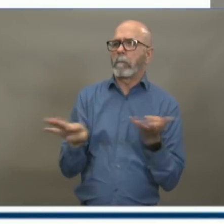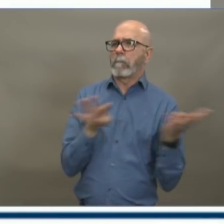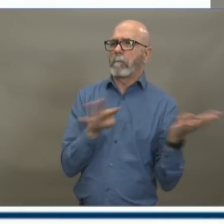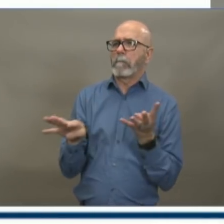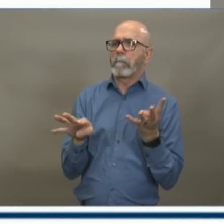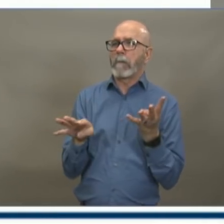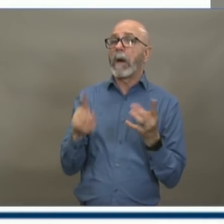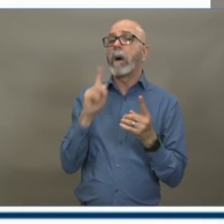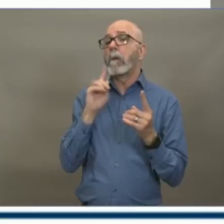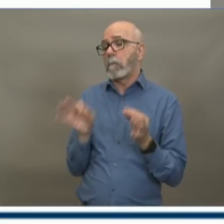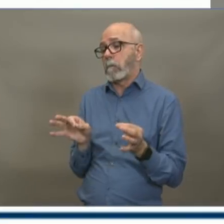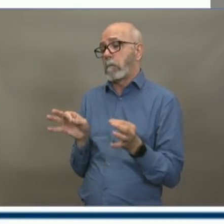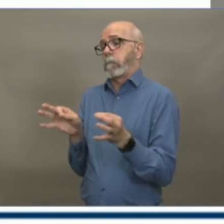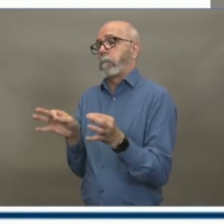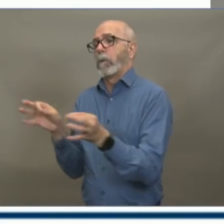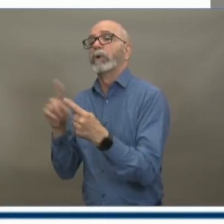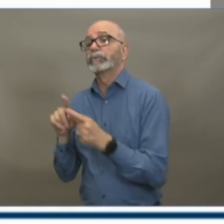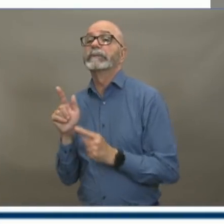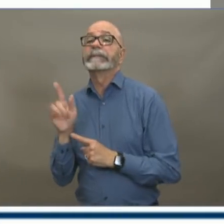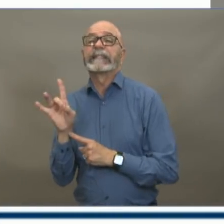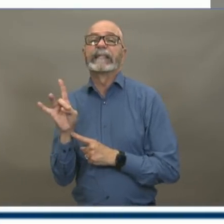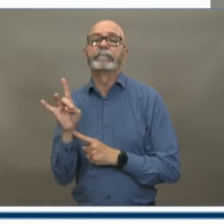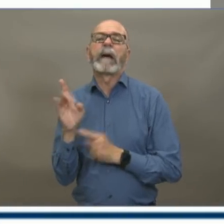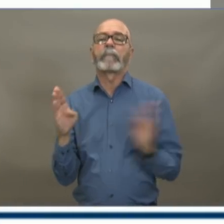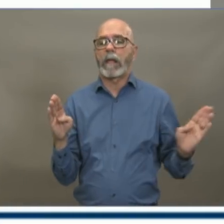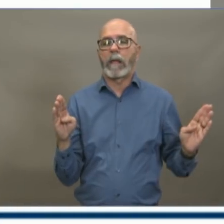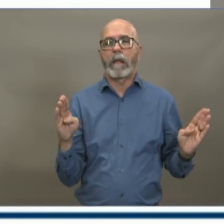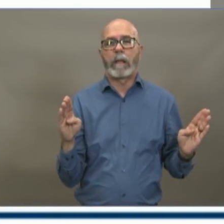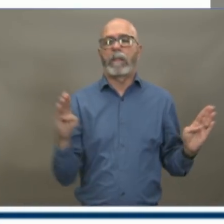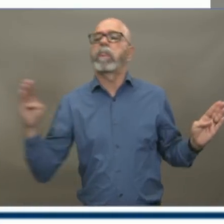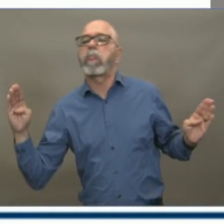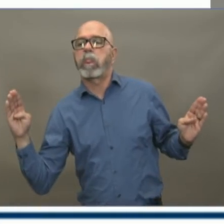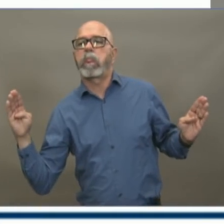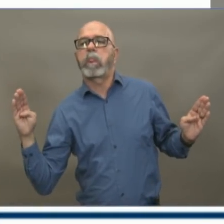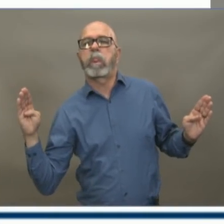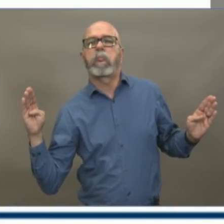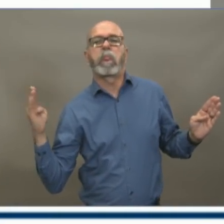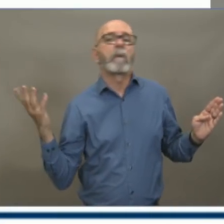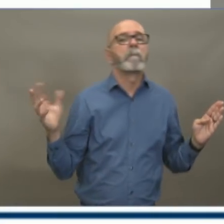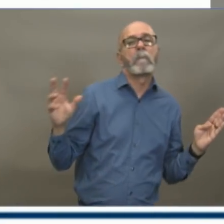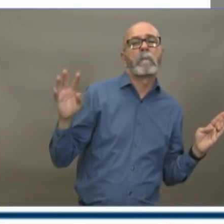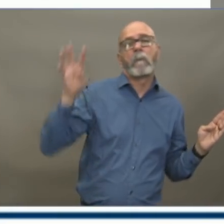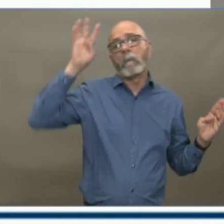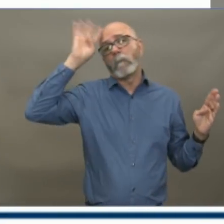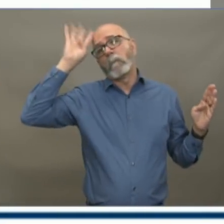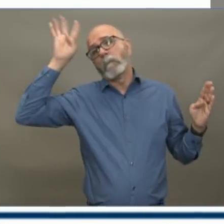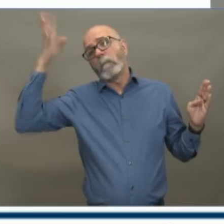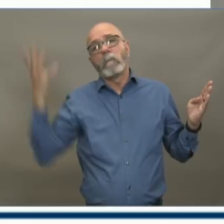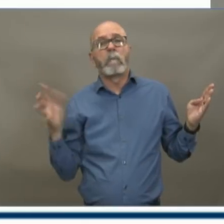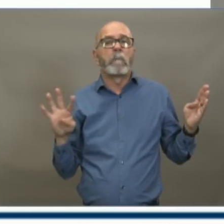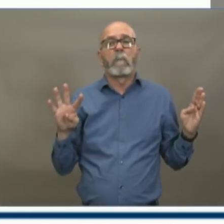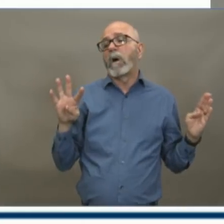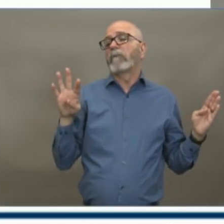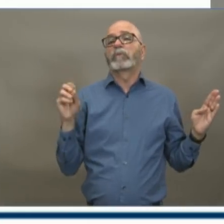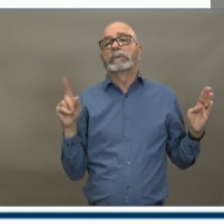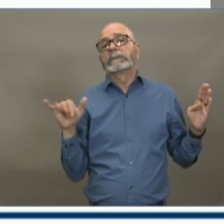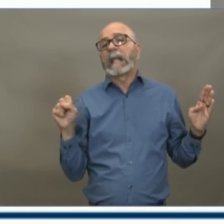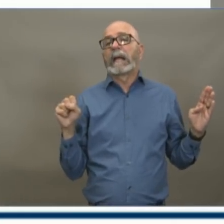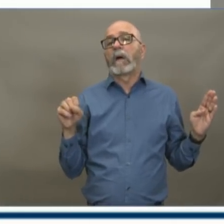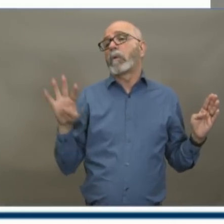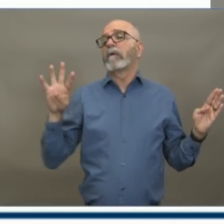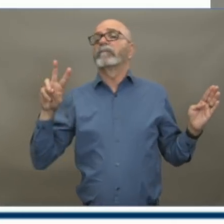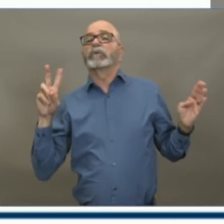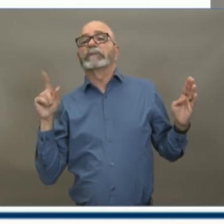a 21 or 28 days. It's only a week or two. So there'd have to be substantive reasons to change your whole vaccine